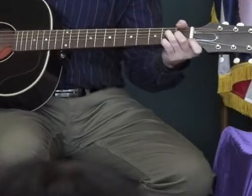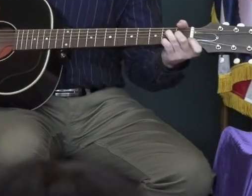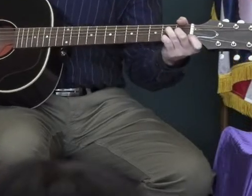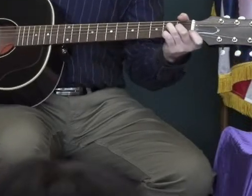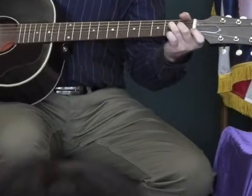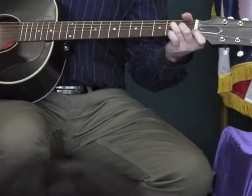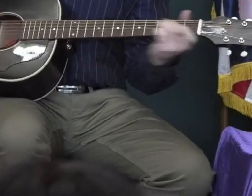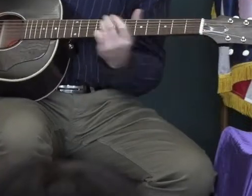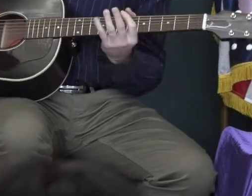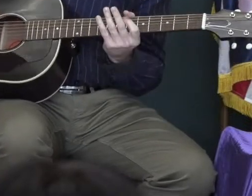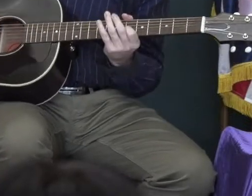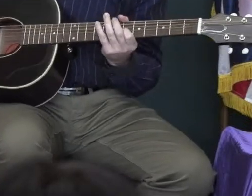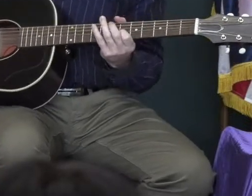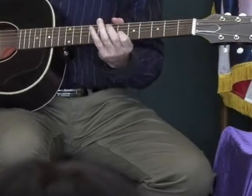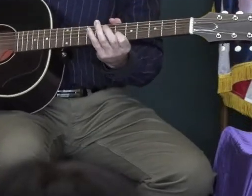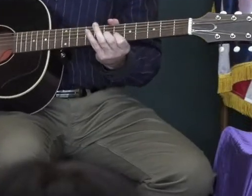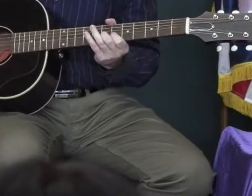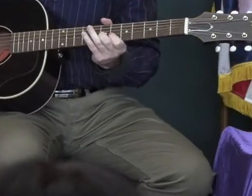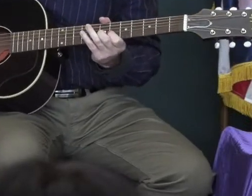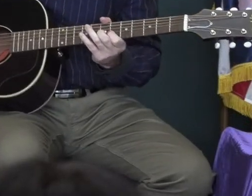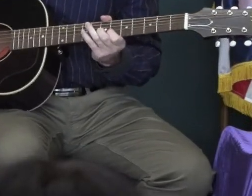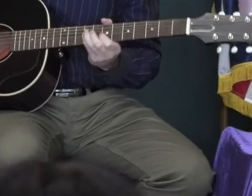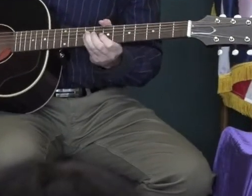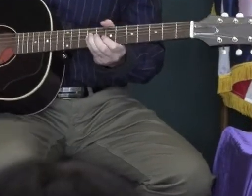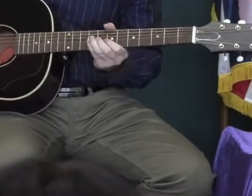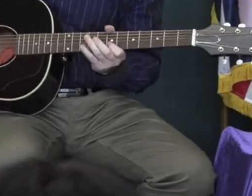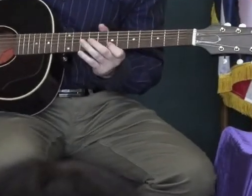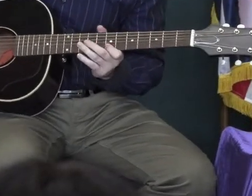loss of a family.